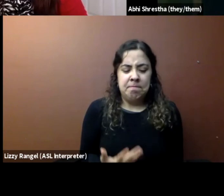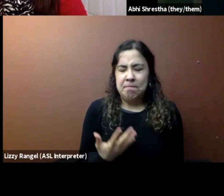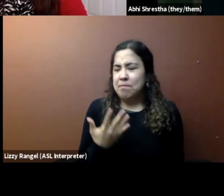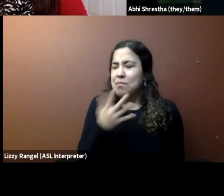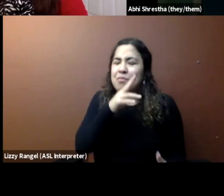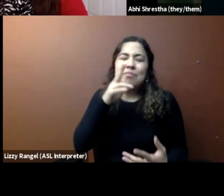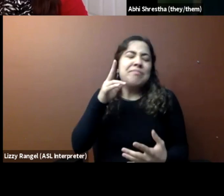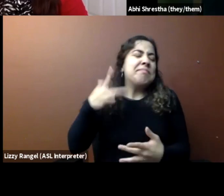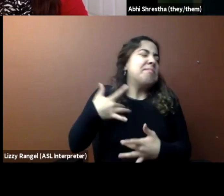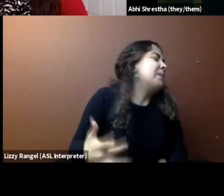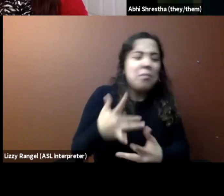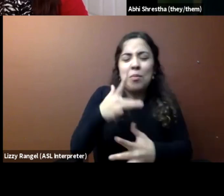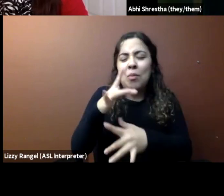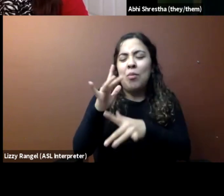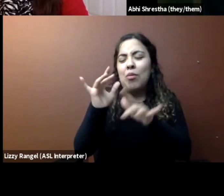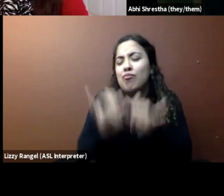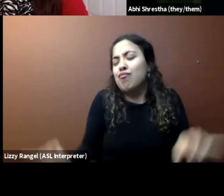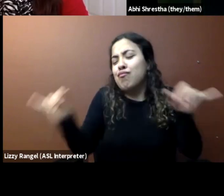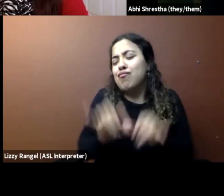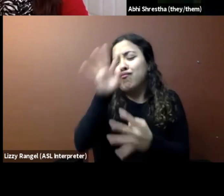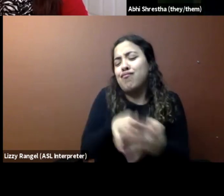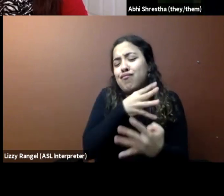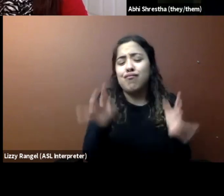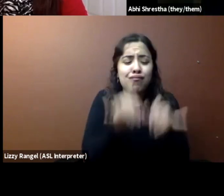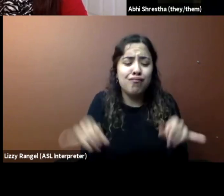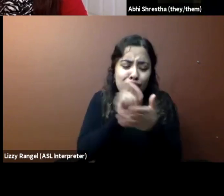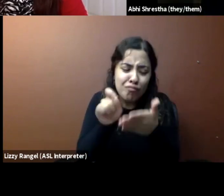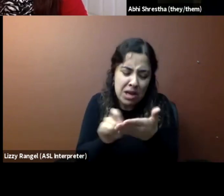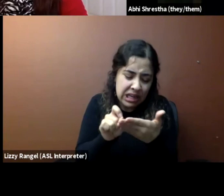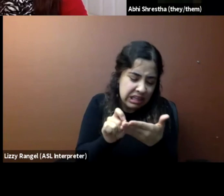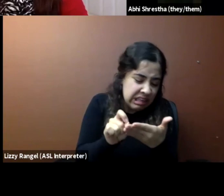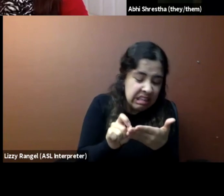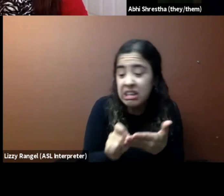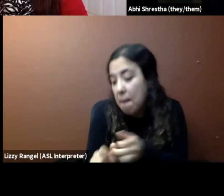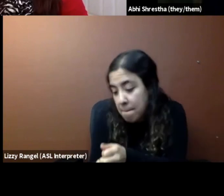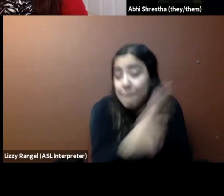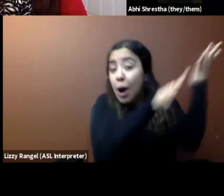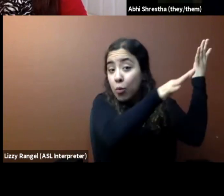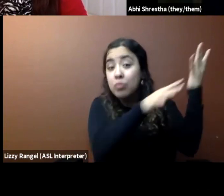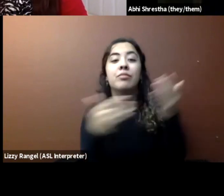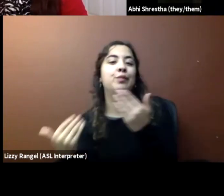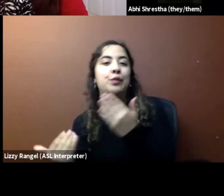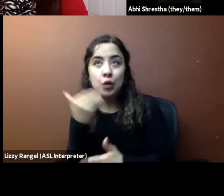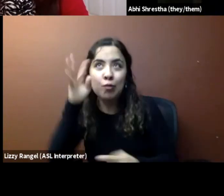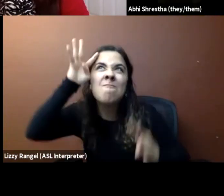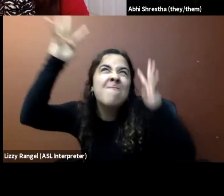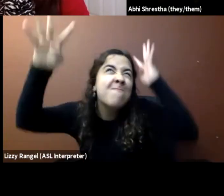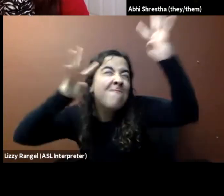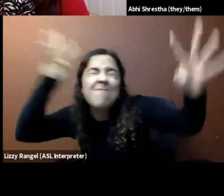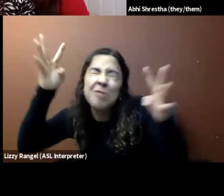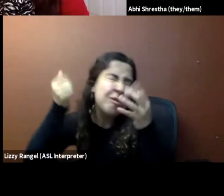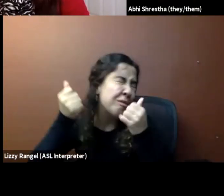normal routine. This one in particular, I've used many, many times. I forgot when the